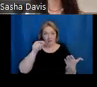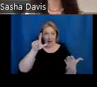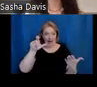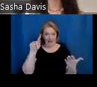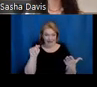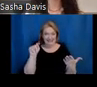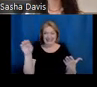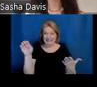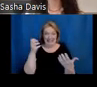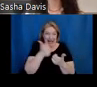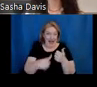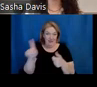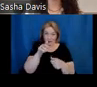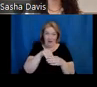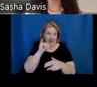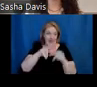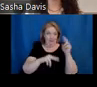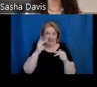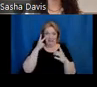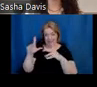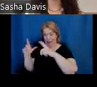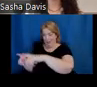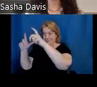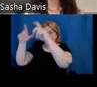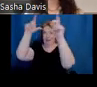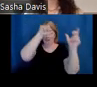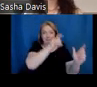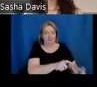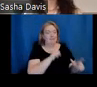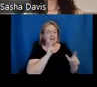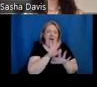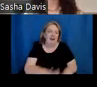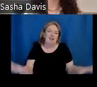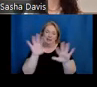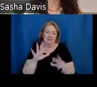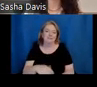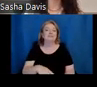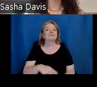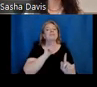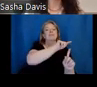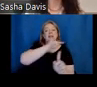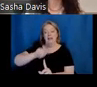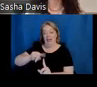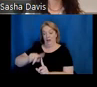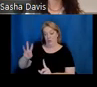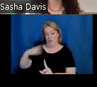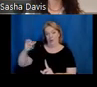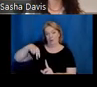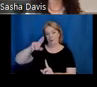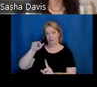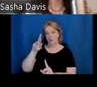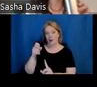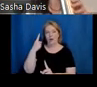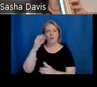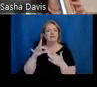display everywhere throughout this building. Back towards Washington Square, the village also boasts one of the leading artist schools